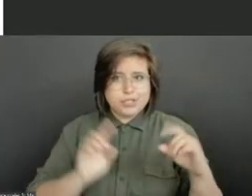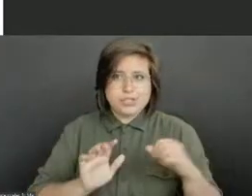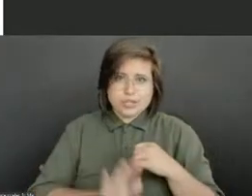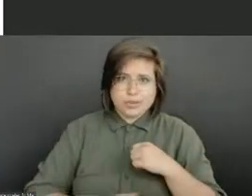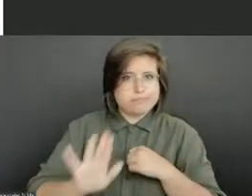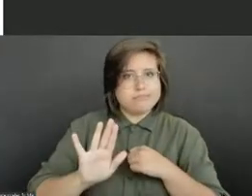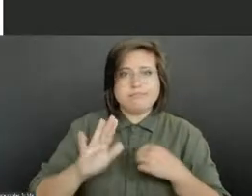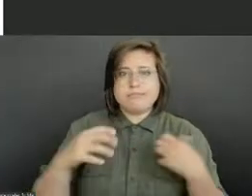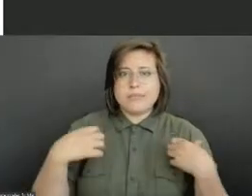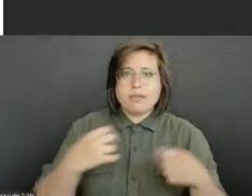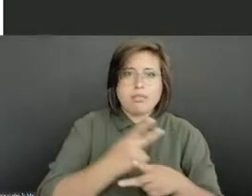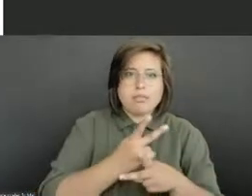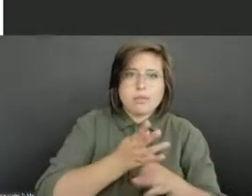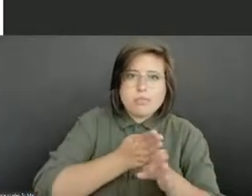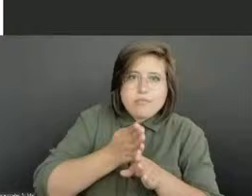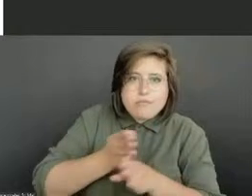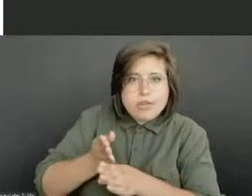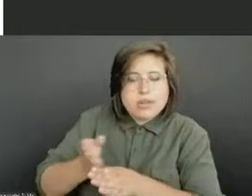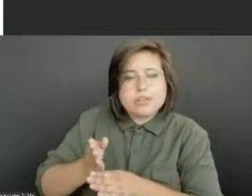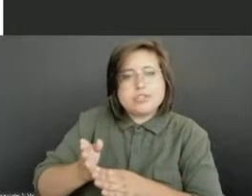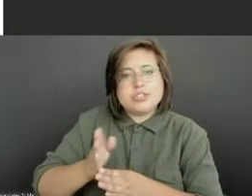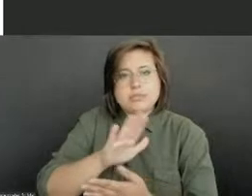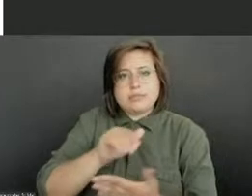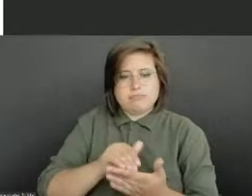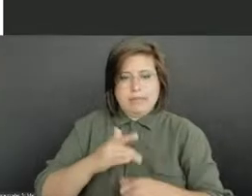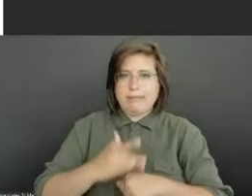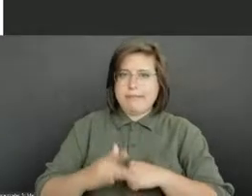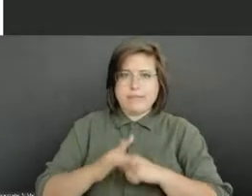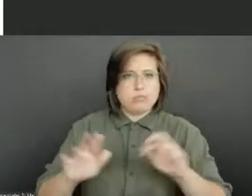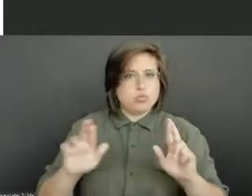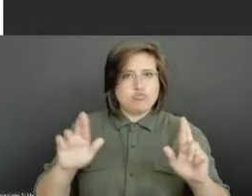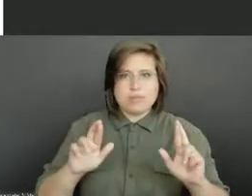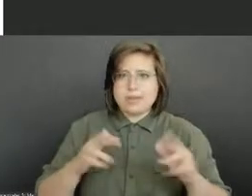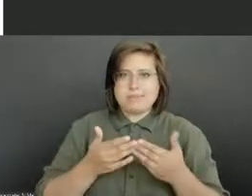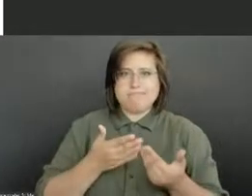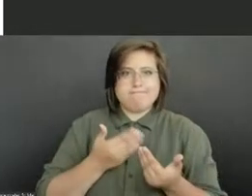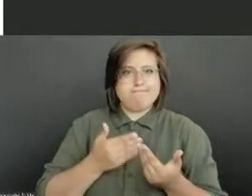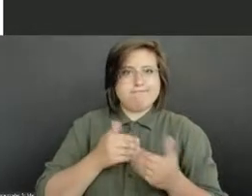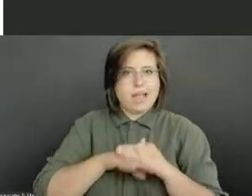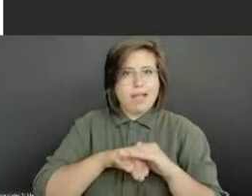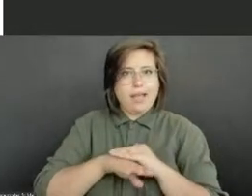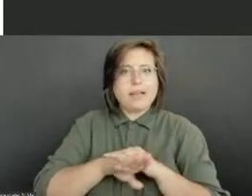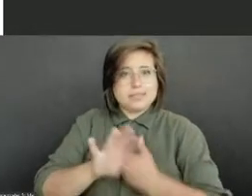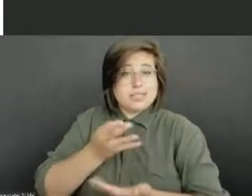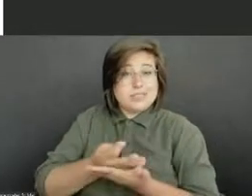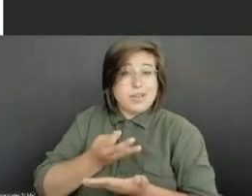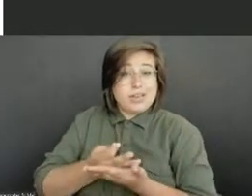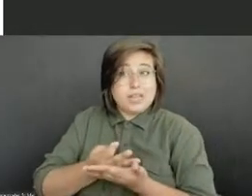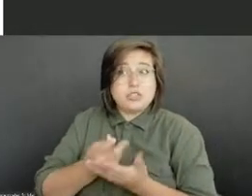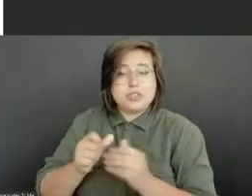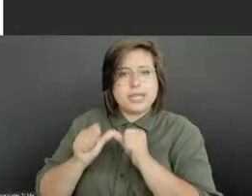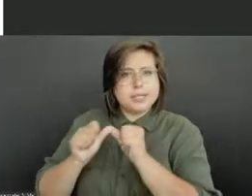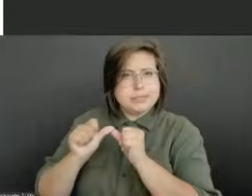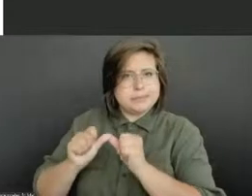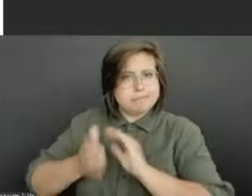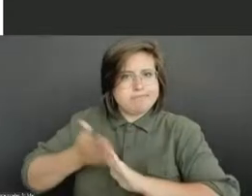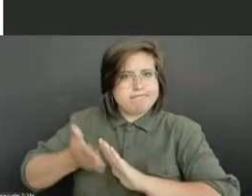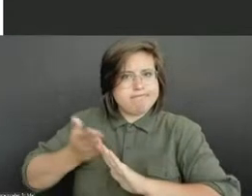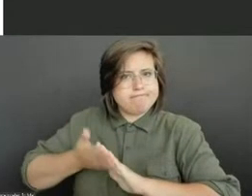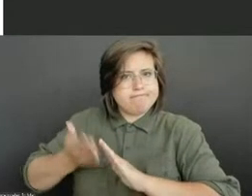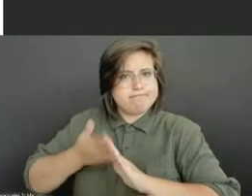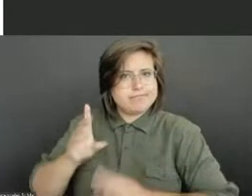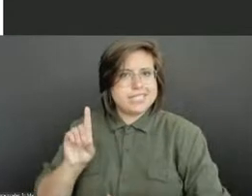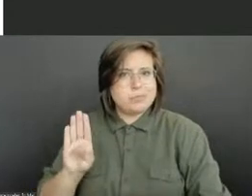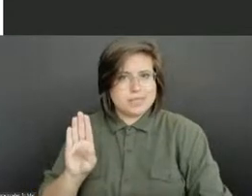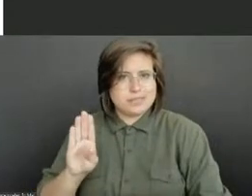and centralize it in an easy to access and financially maintained database. Doing so may